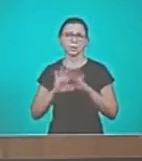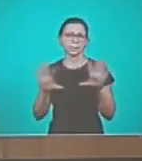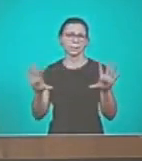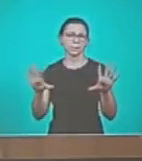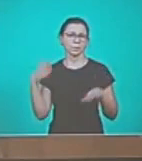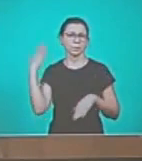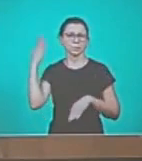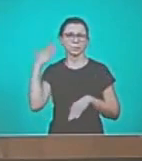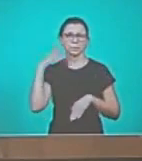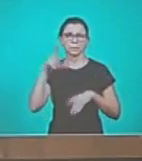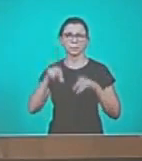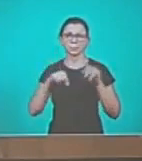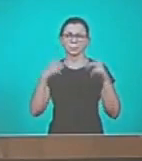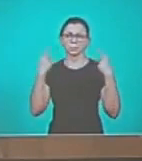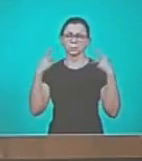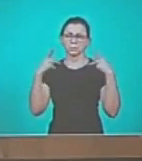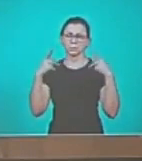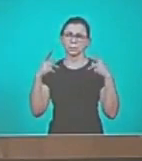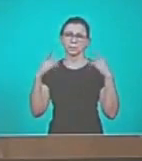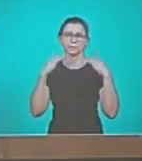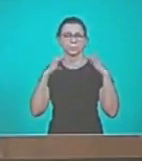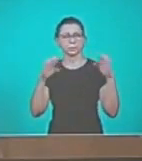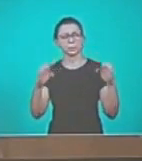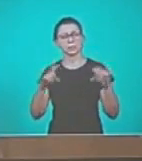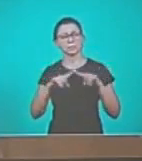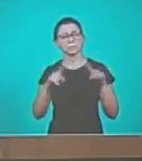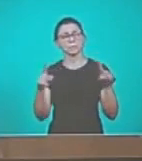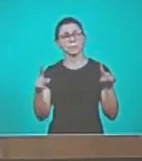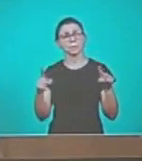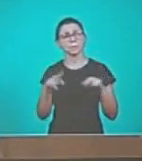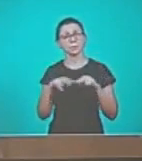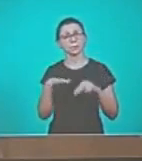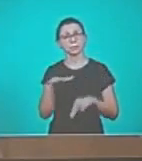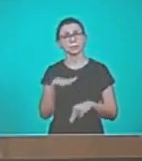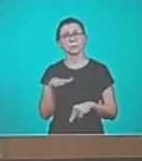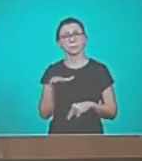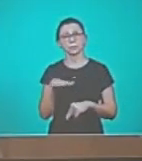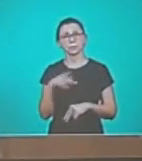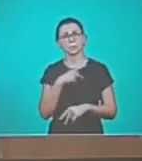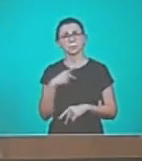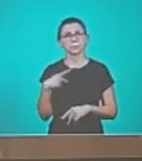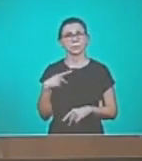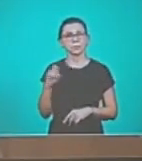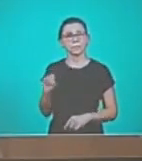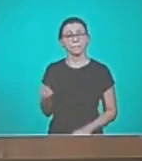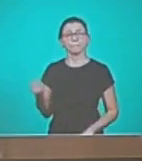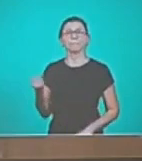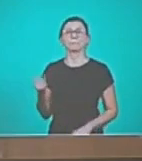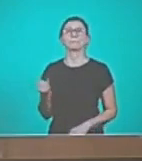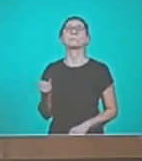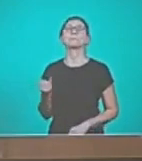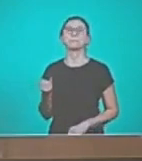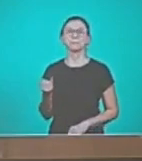is free to preach whatever he wants because an evangelization service. And generally speaking,